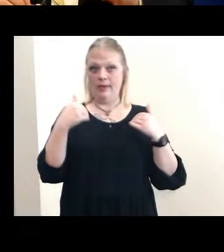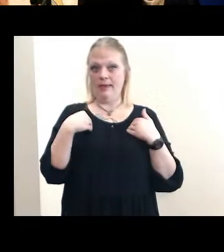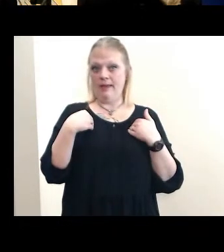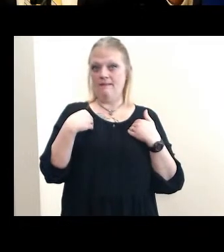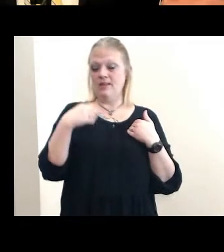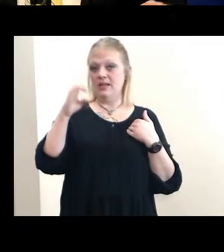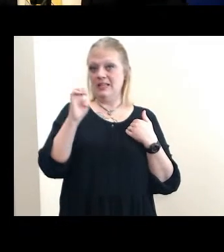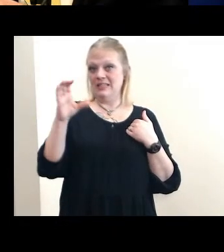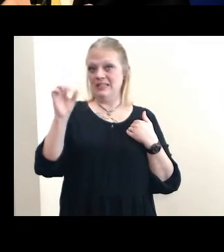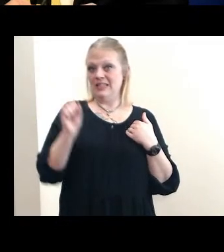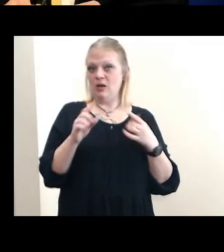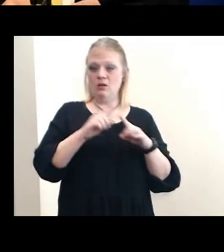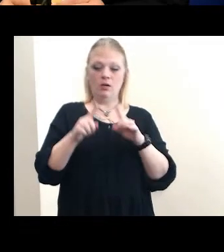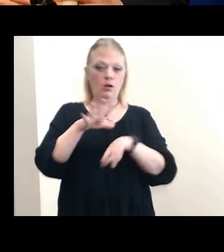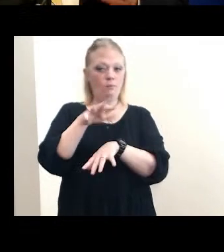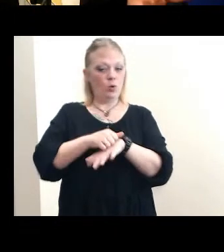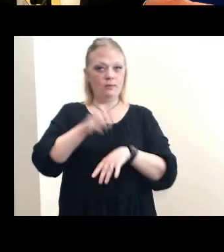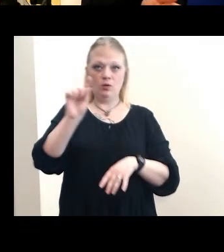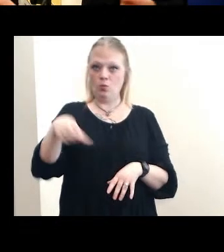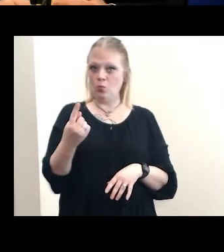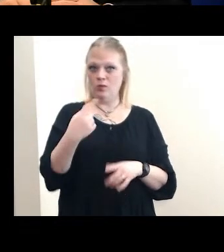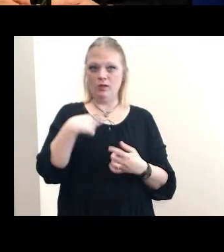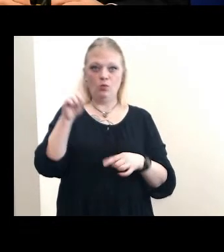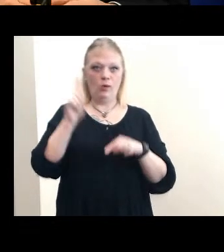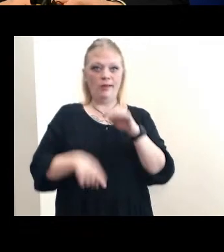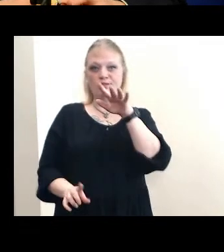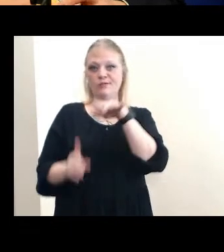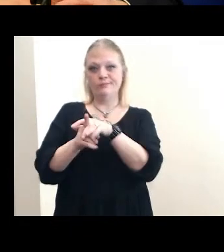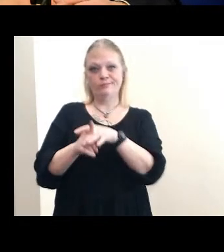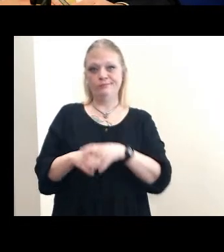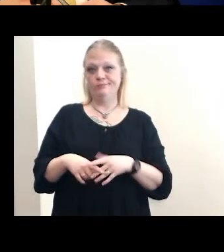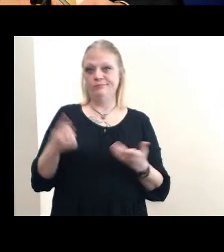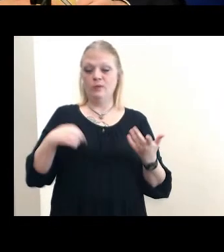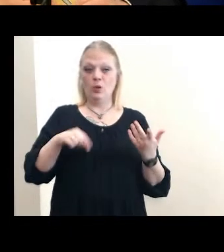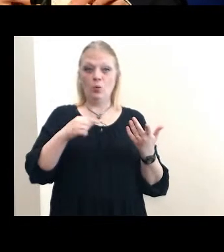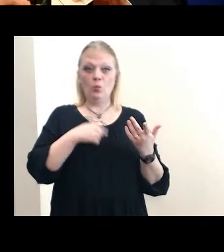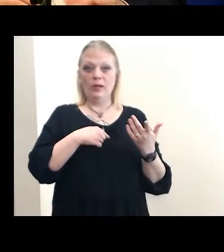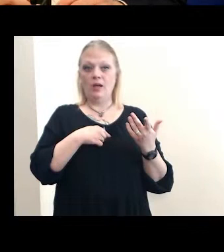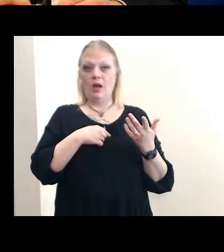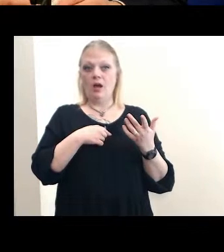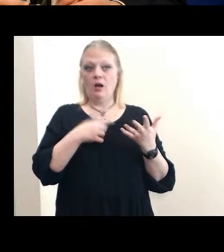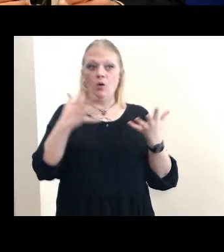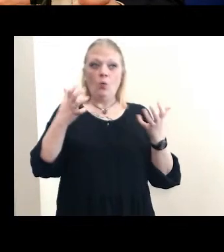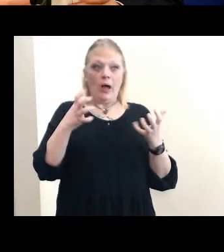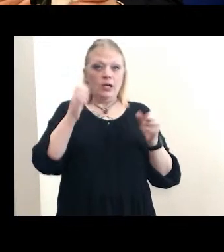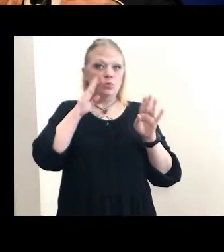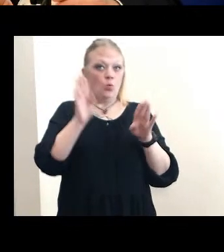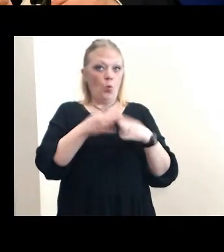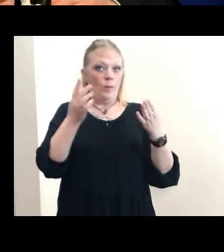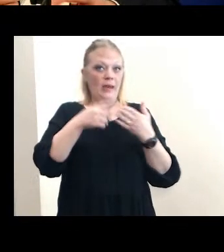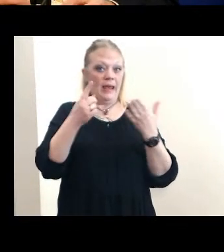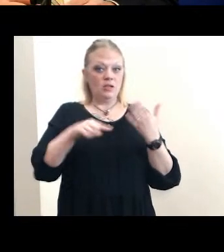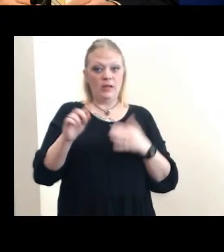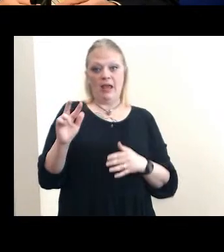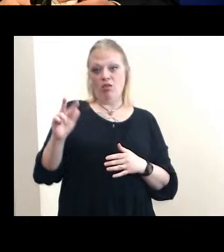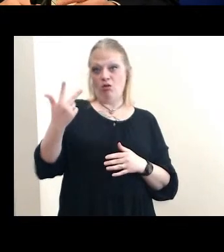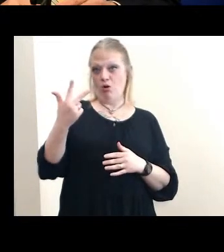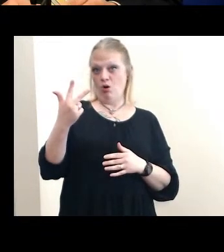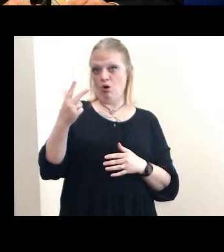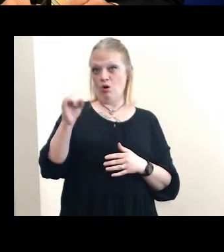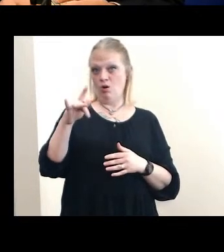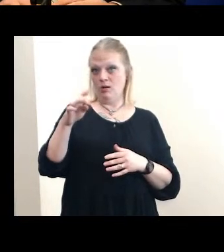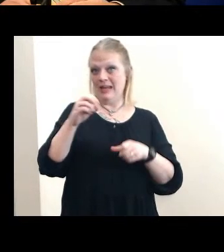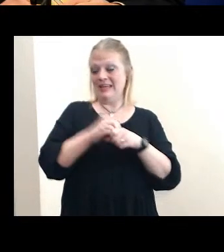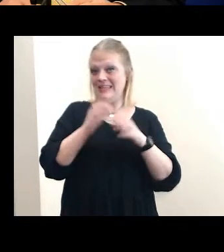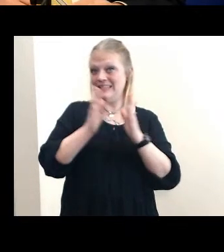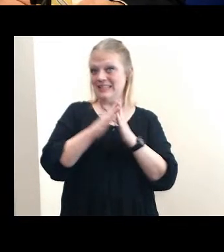ECC South, but these are all by appointment only. You just can't walk in. We are looking at opening up next week a 3rd site in the